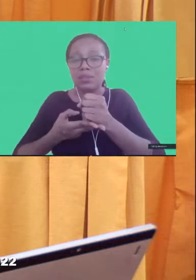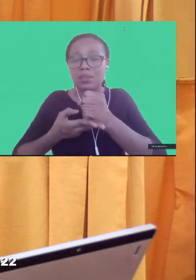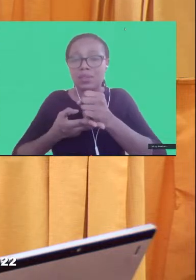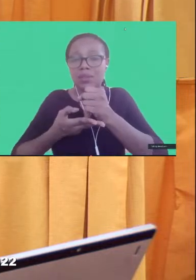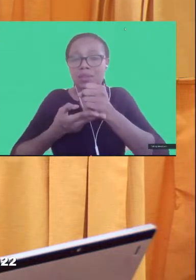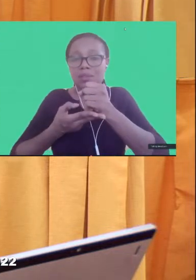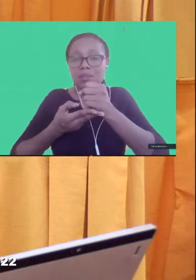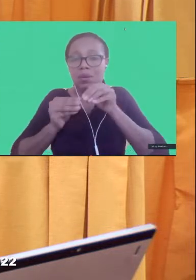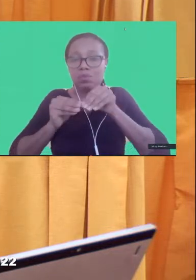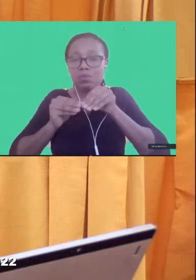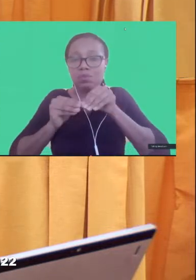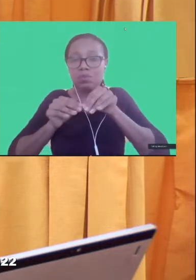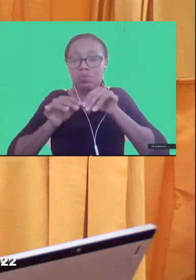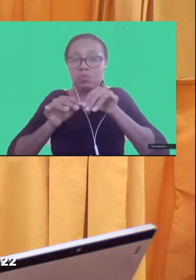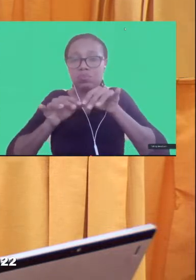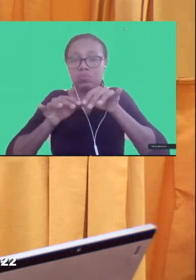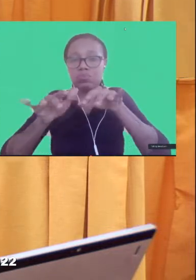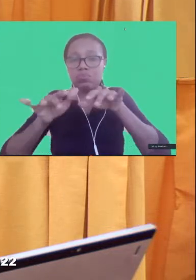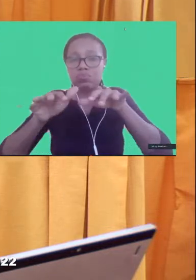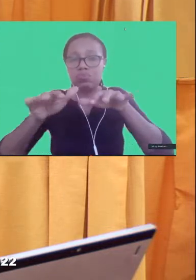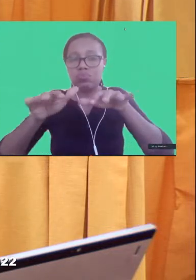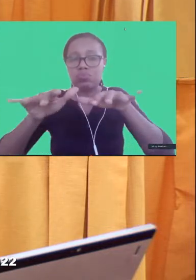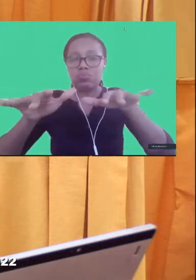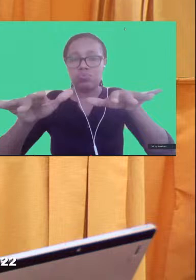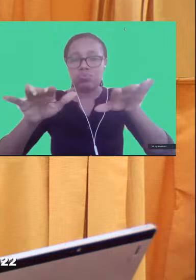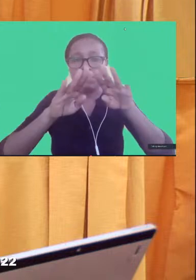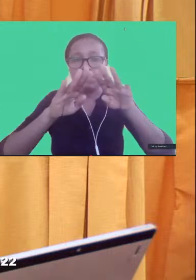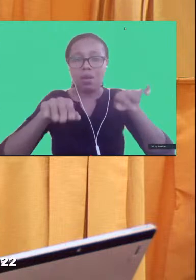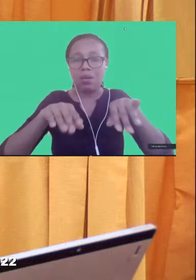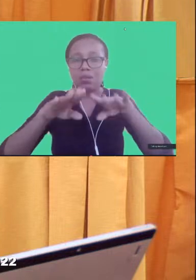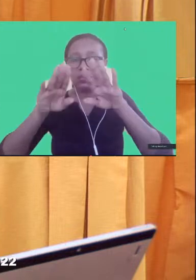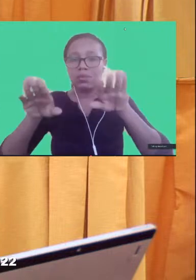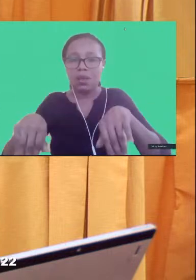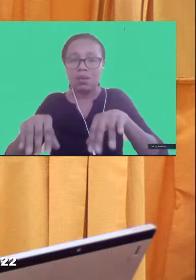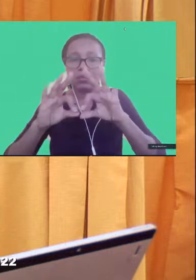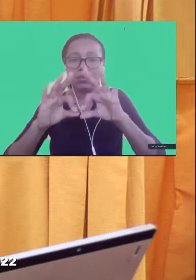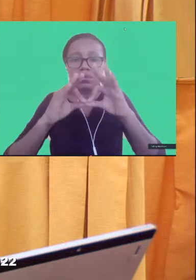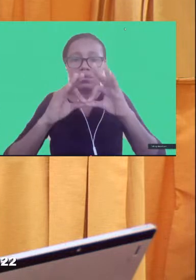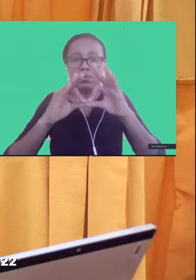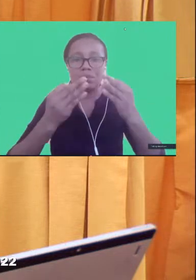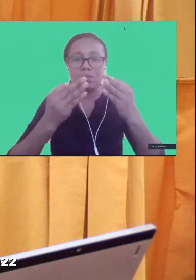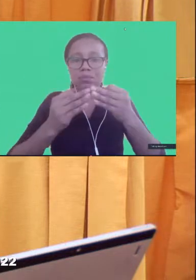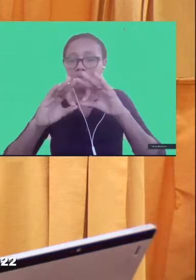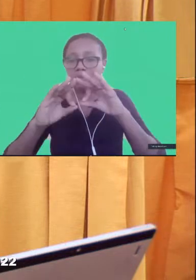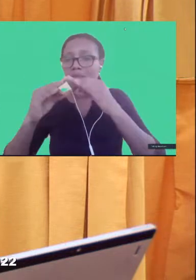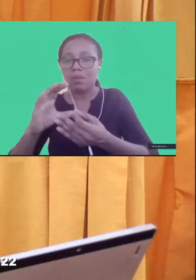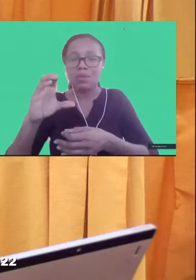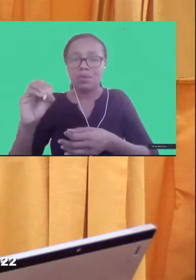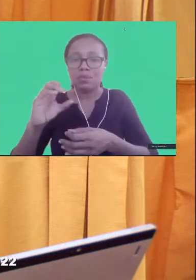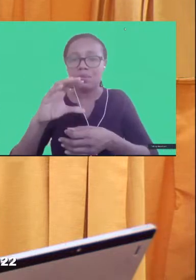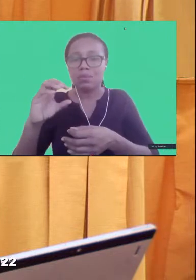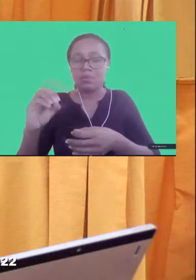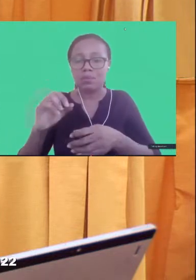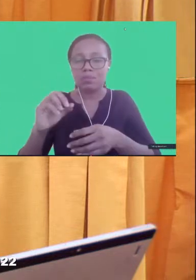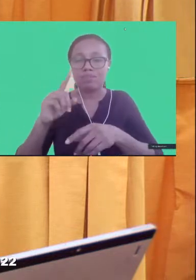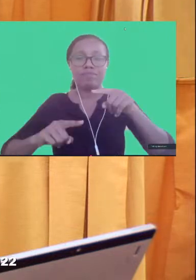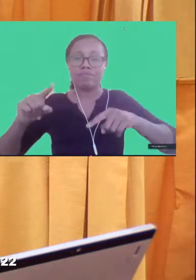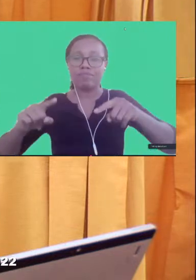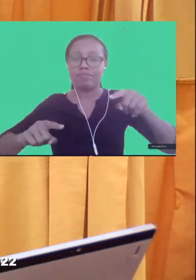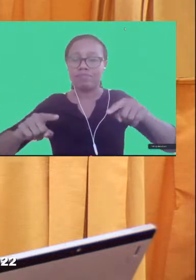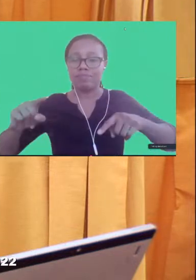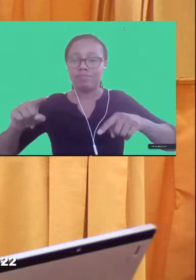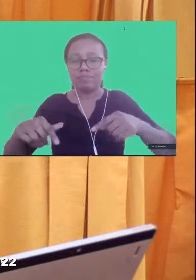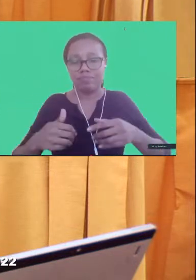transparency in the marketplace because of this situation. We also felt that, as I